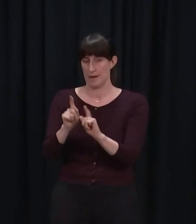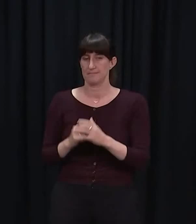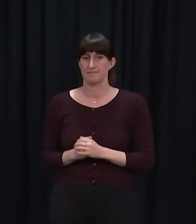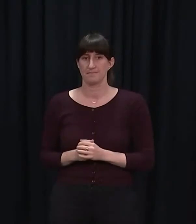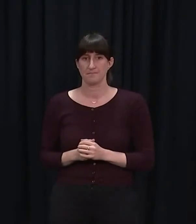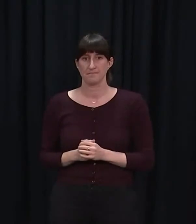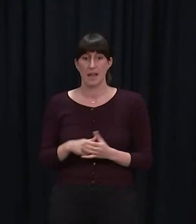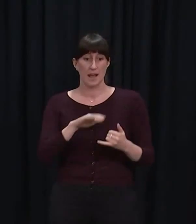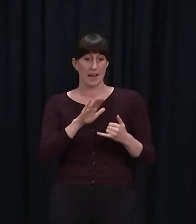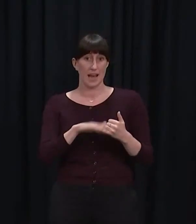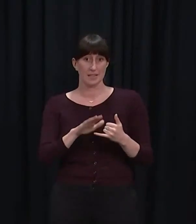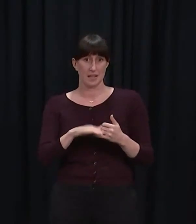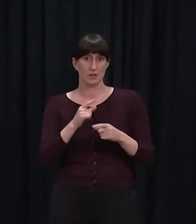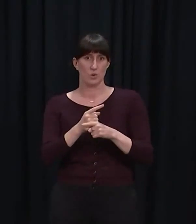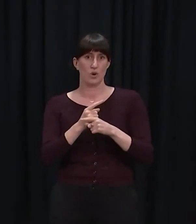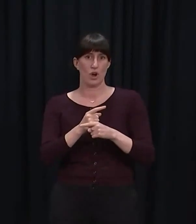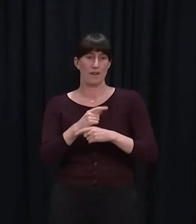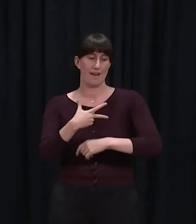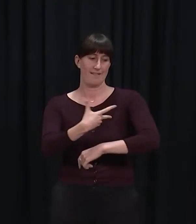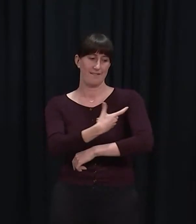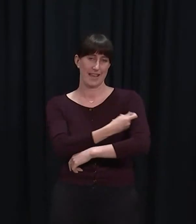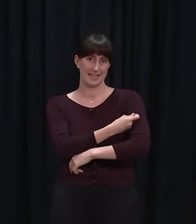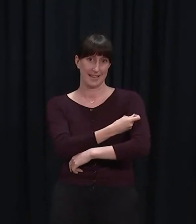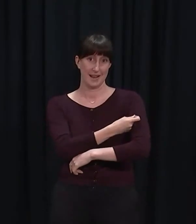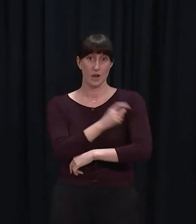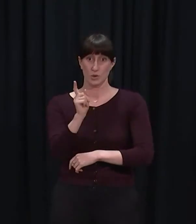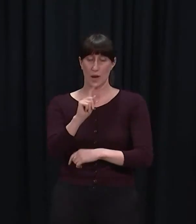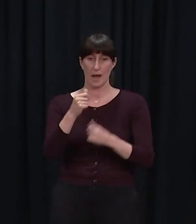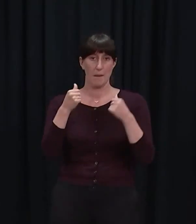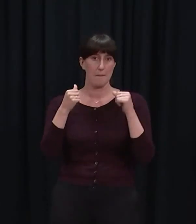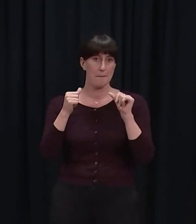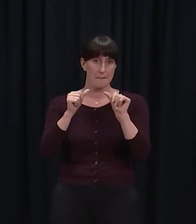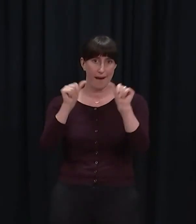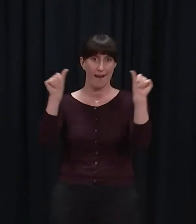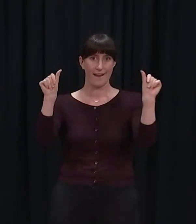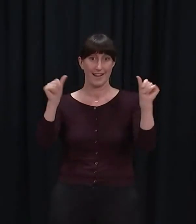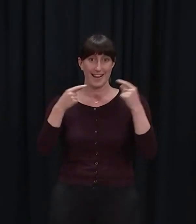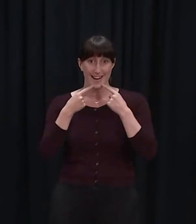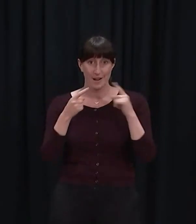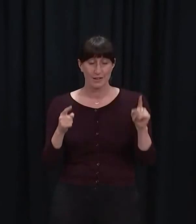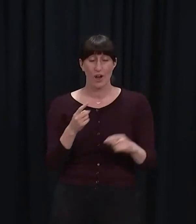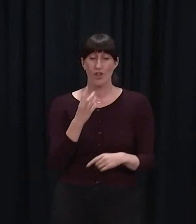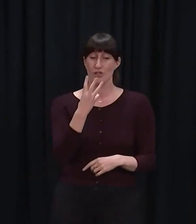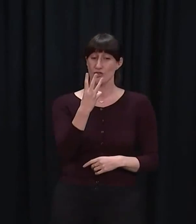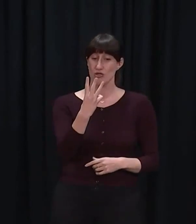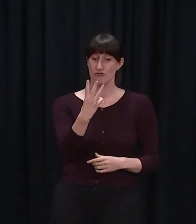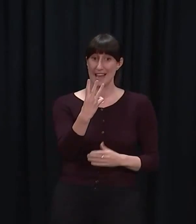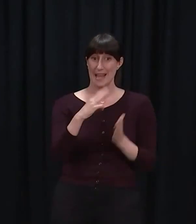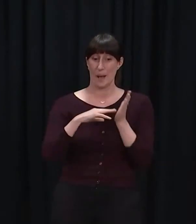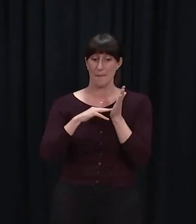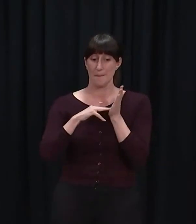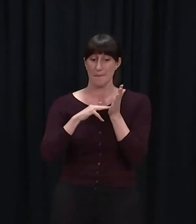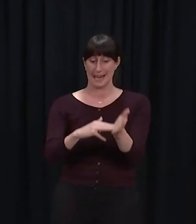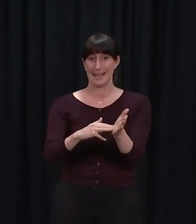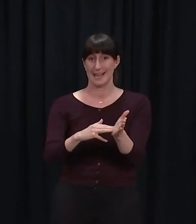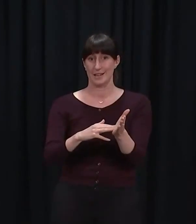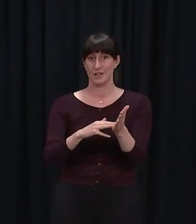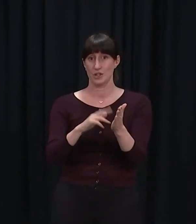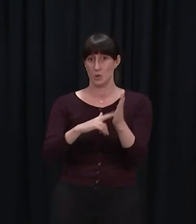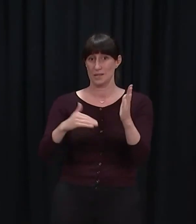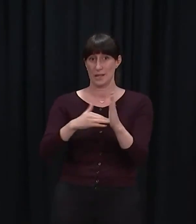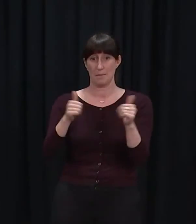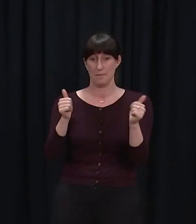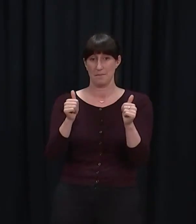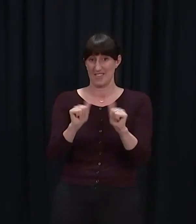Final words on vaccines. Today we have a significant milestone to acknowledge. 3 million New Zealanders are now fully vaccinated